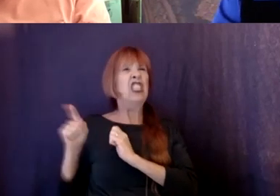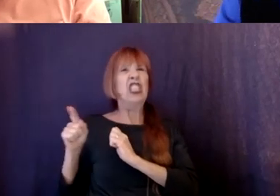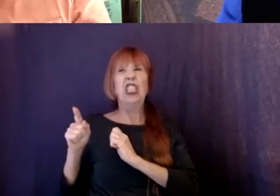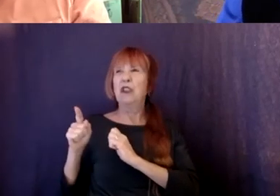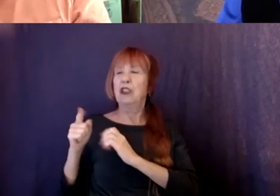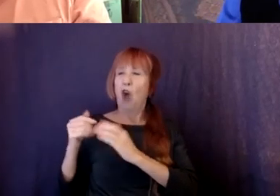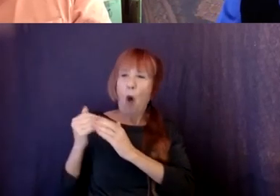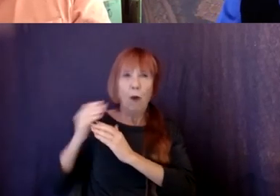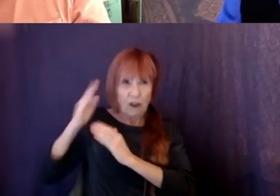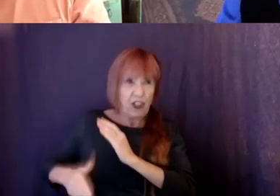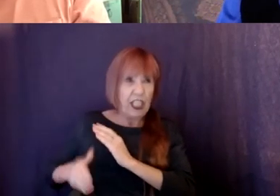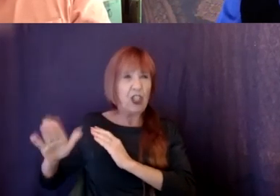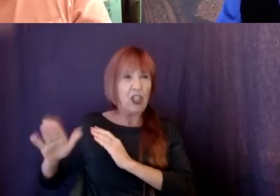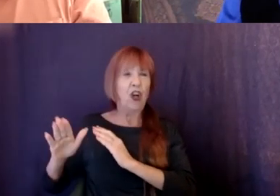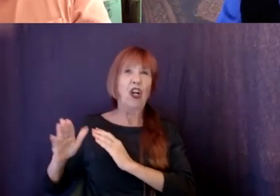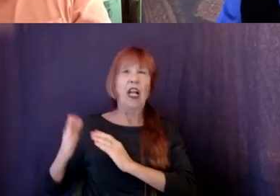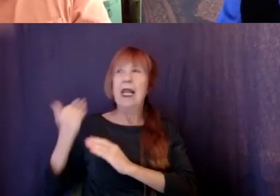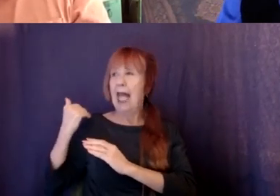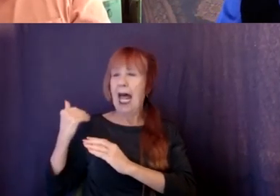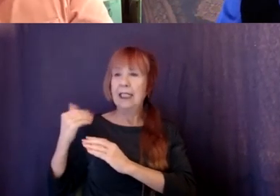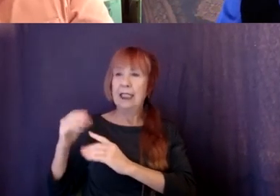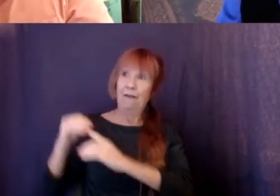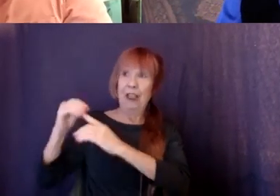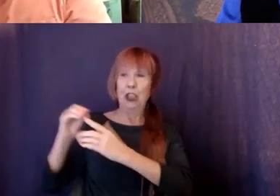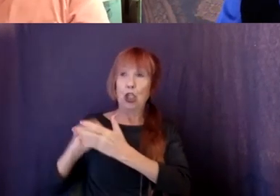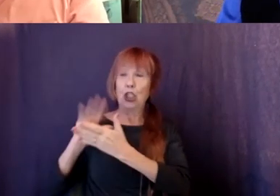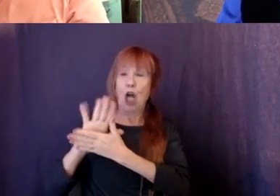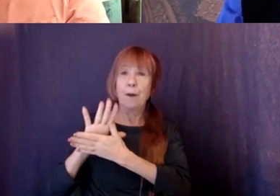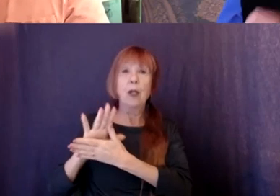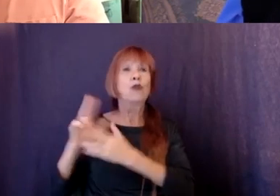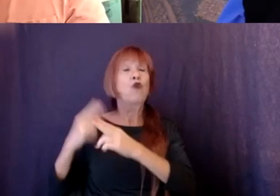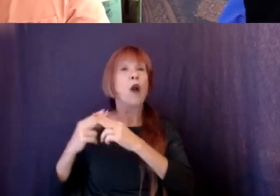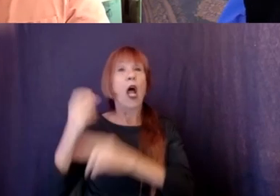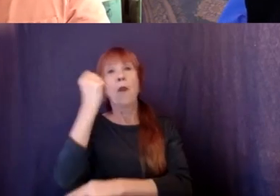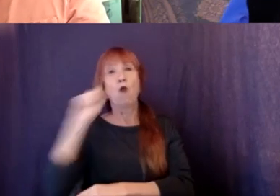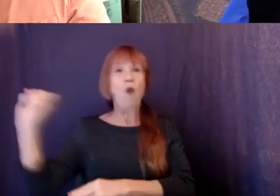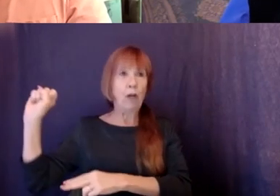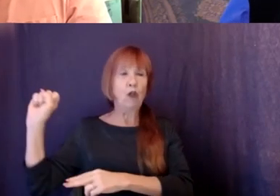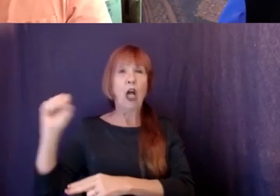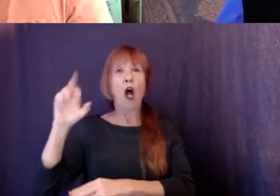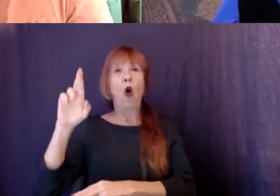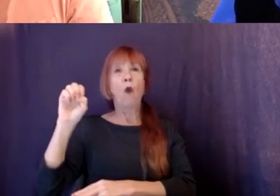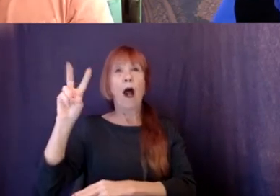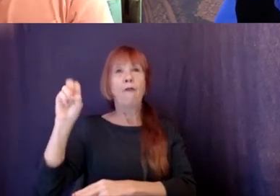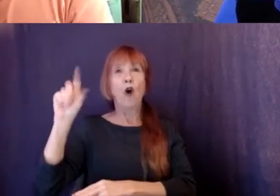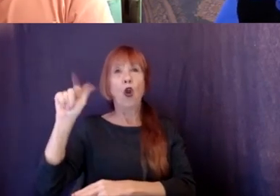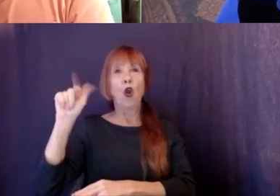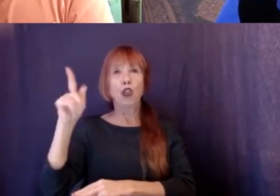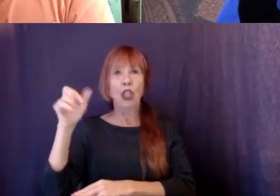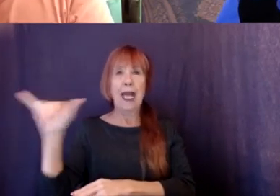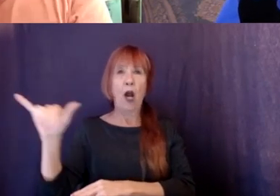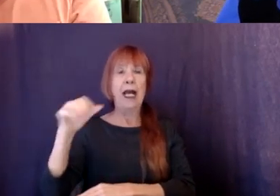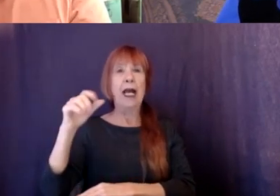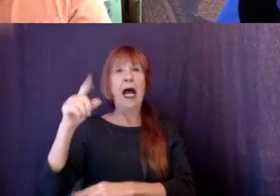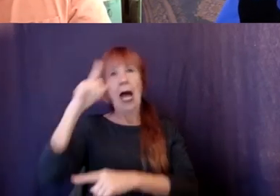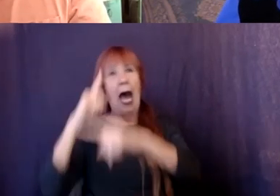last feature doc, which was The Revolutionary Optimist. And I had been becoming more and